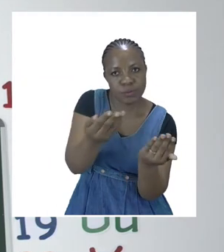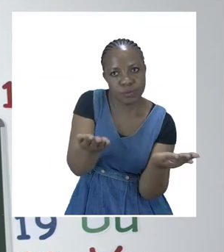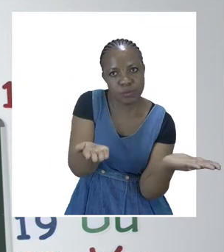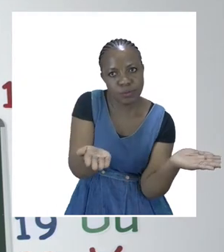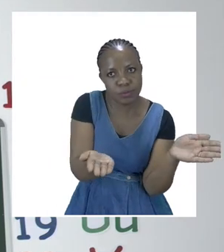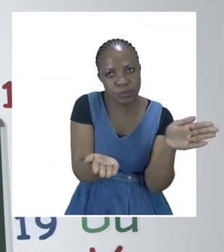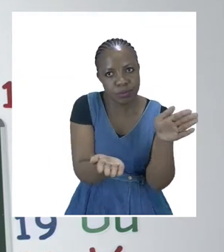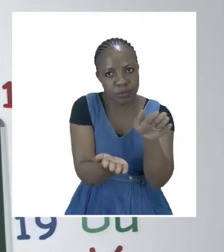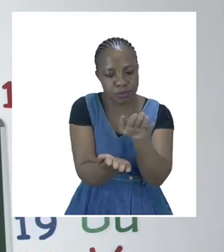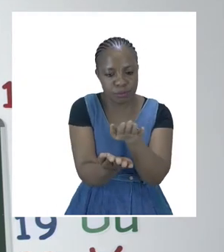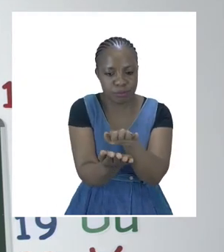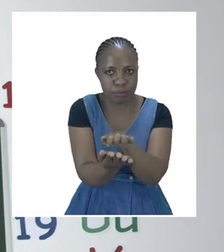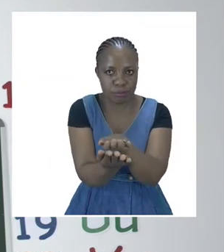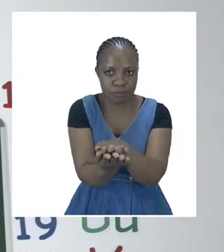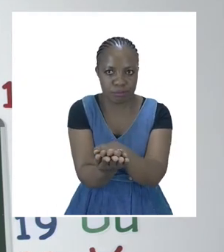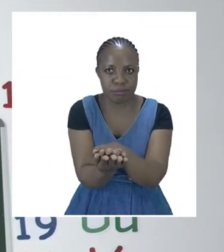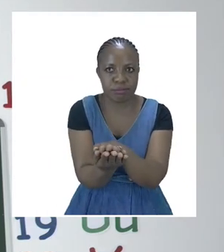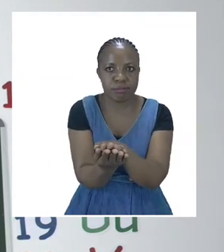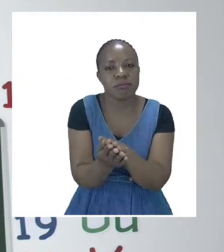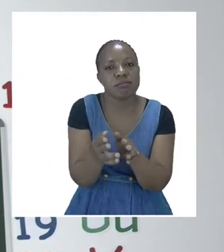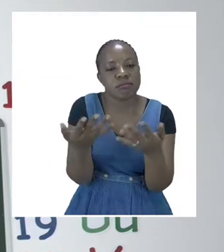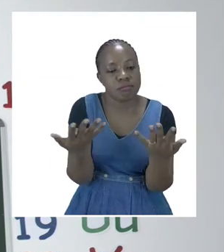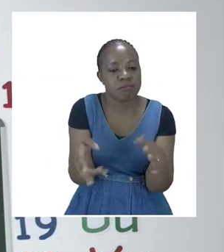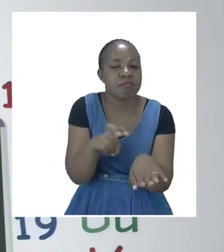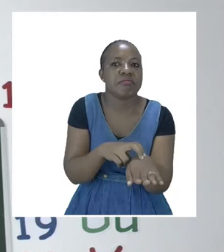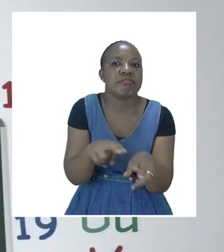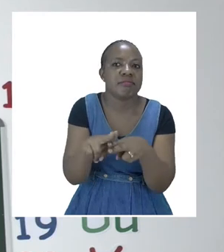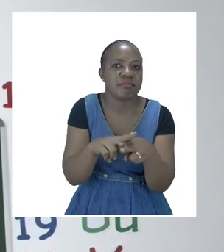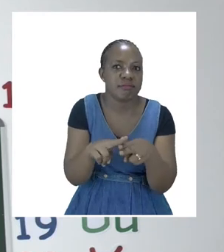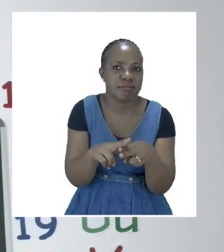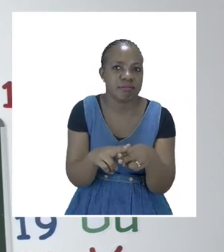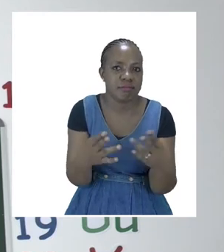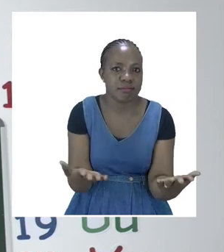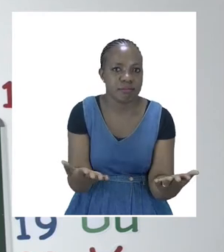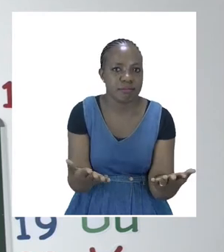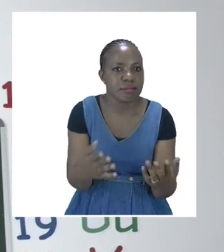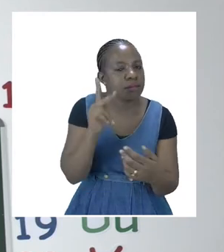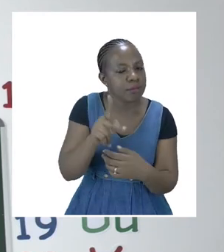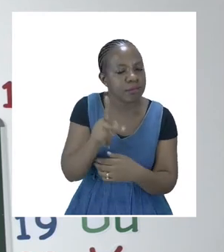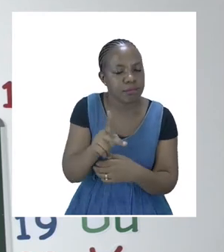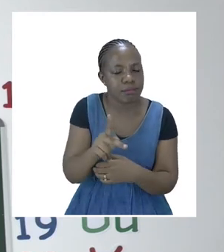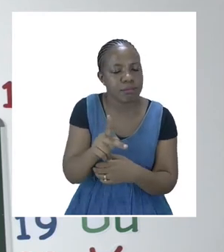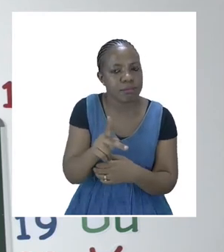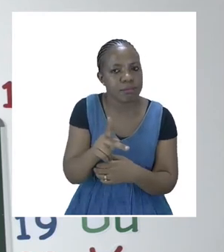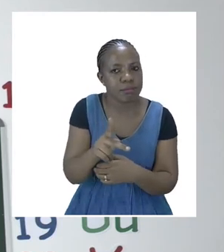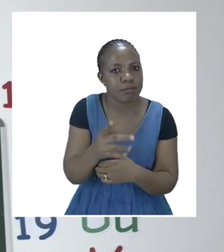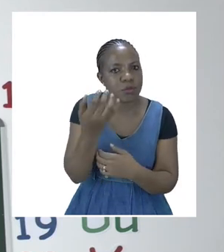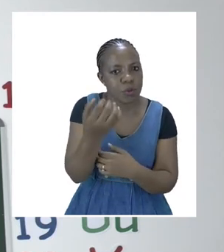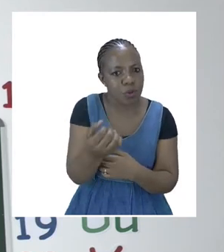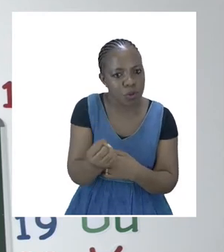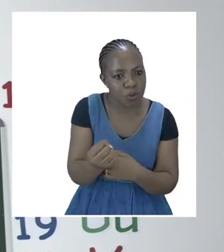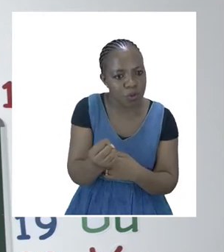it for ready to use. But there is more. We are also available on